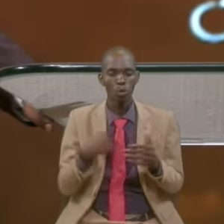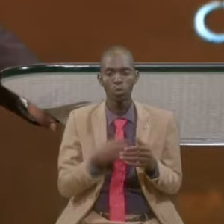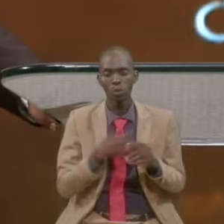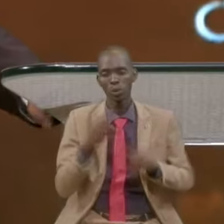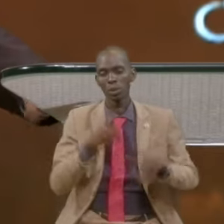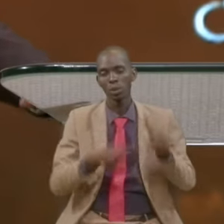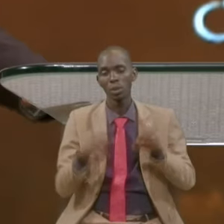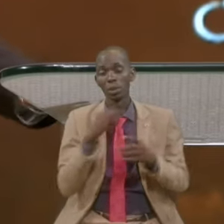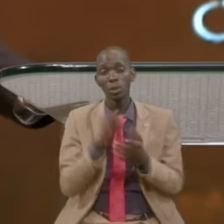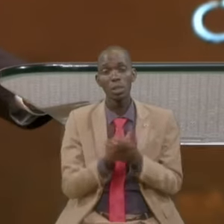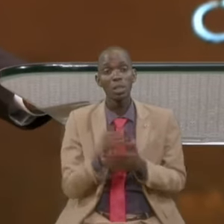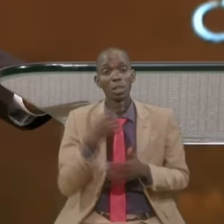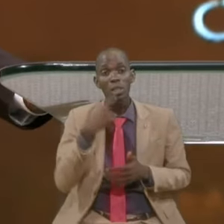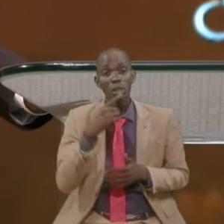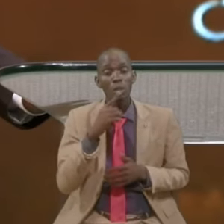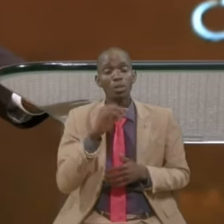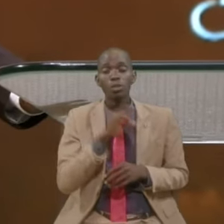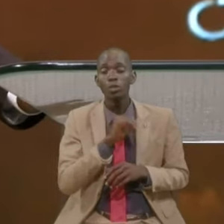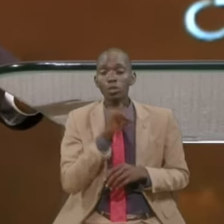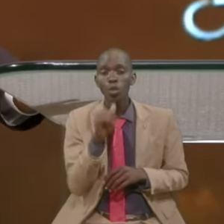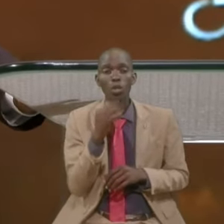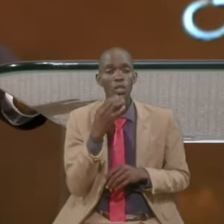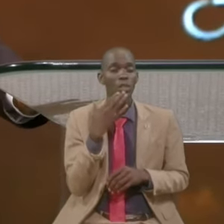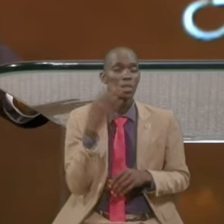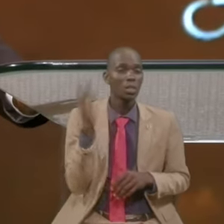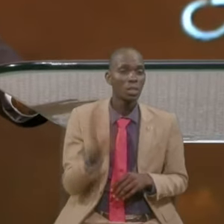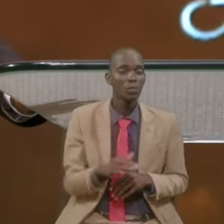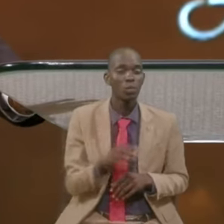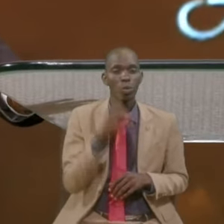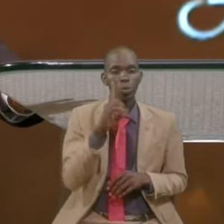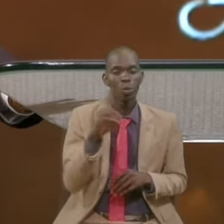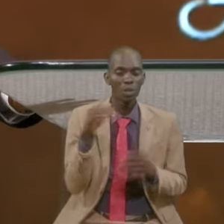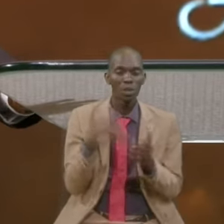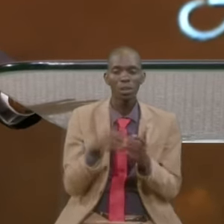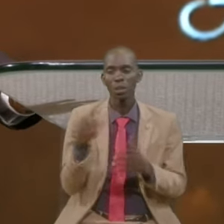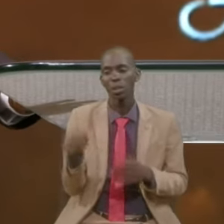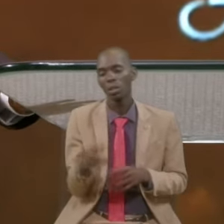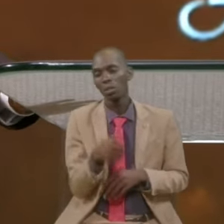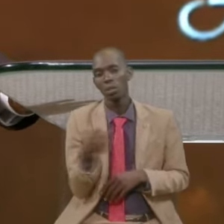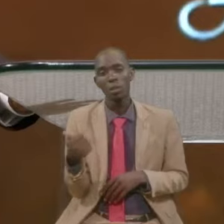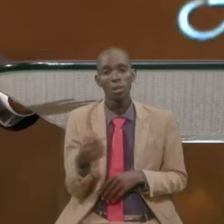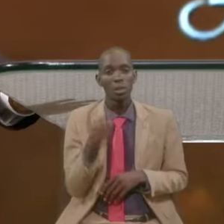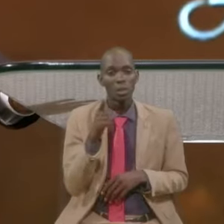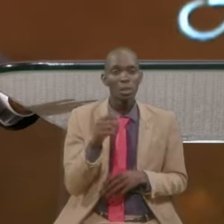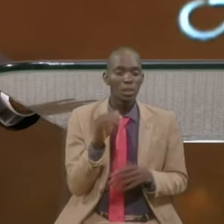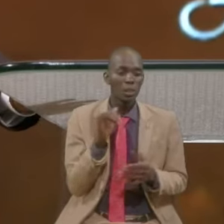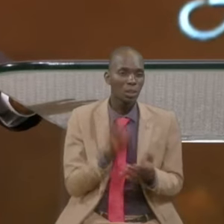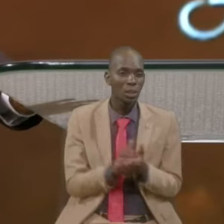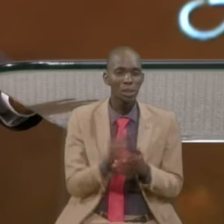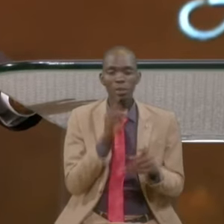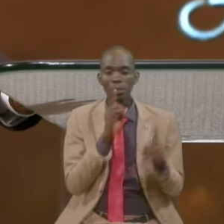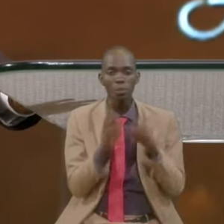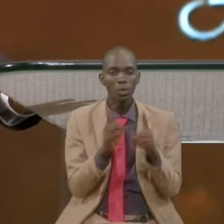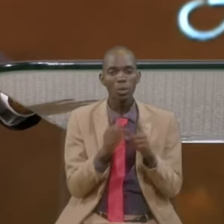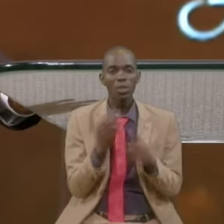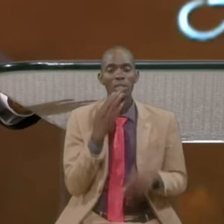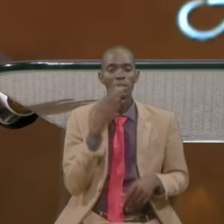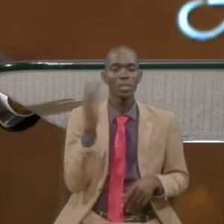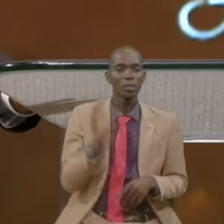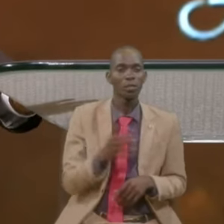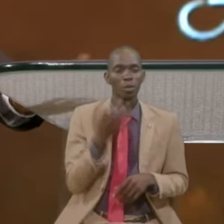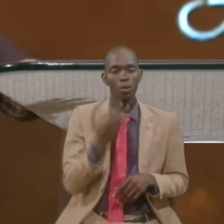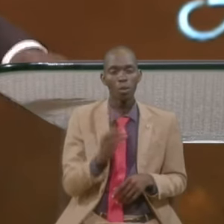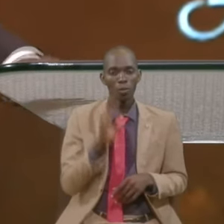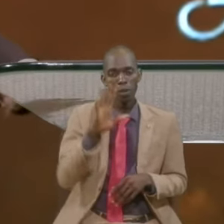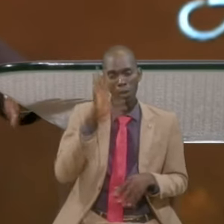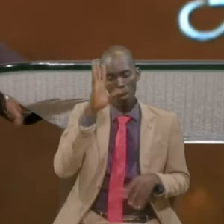not evil one of another, brethren. He that speaketh evil of his brother, of